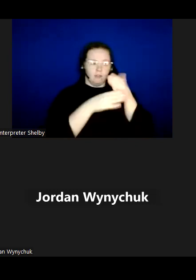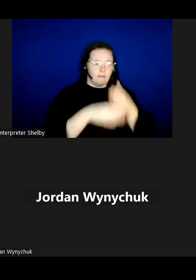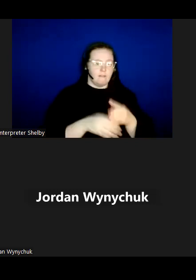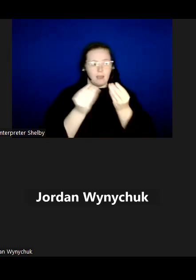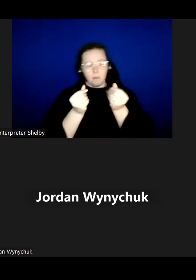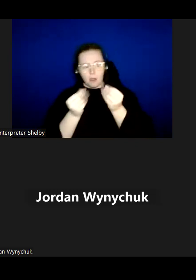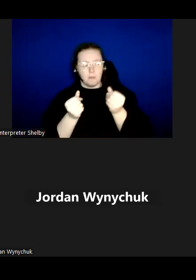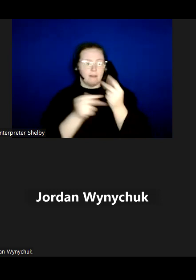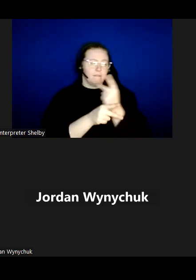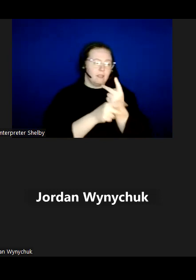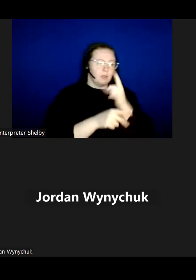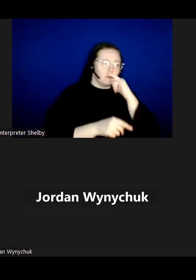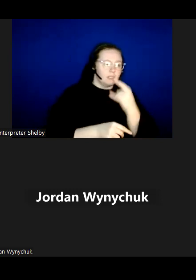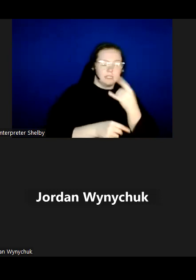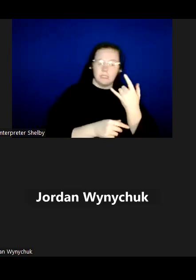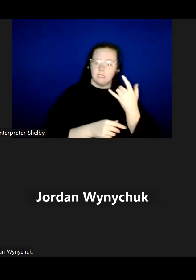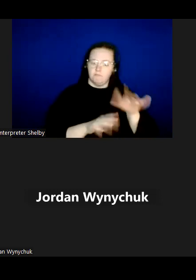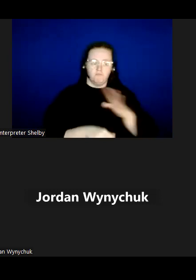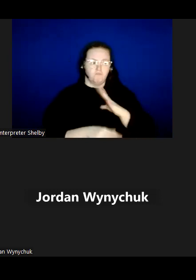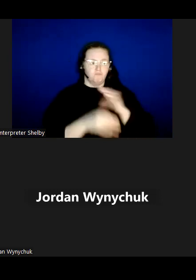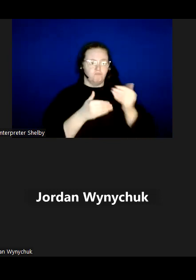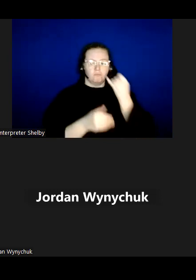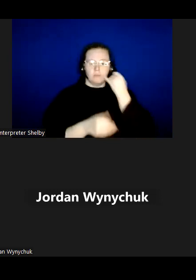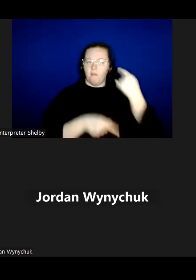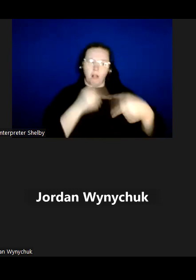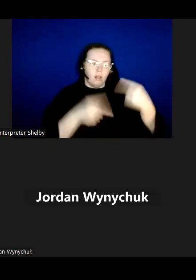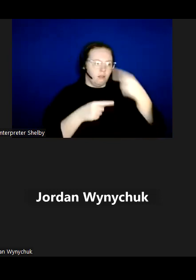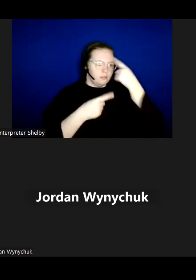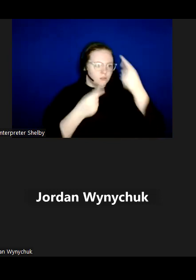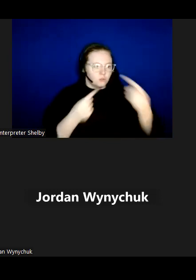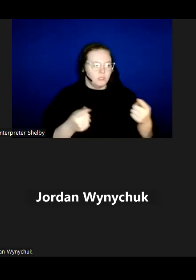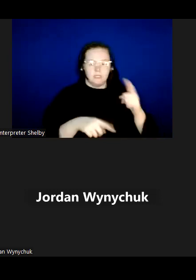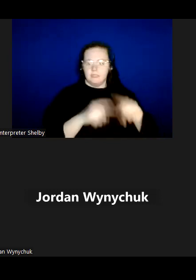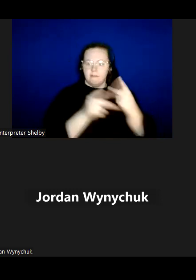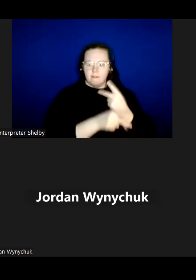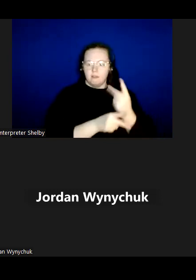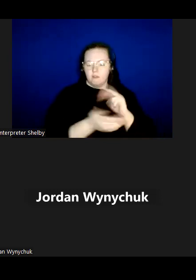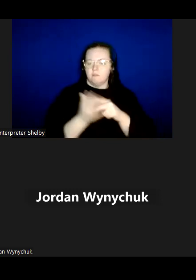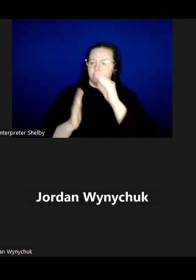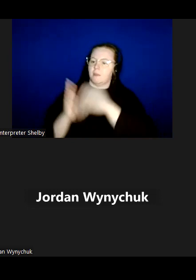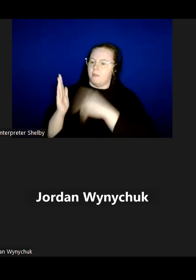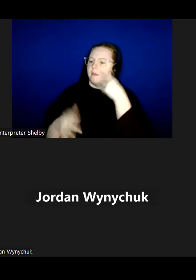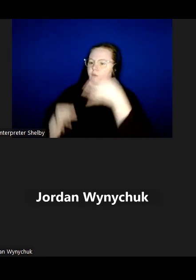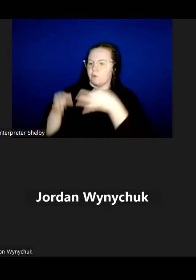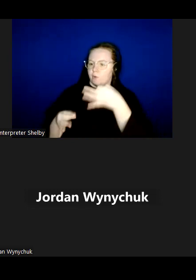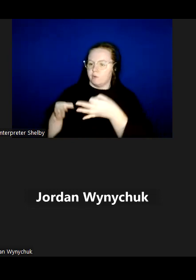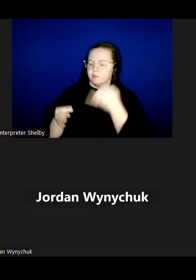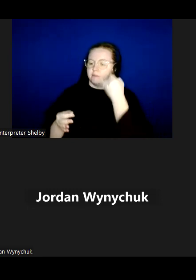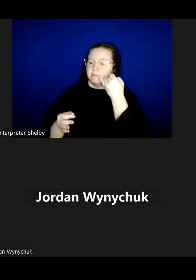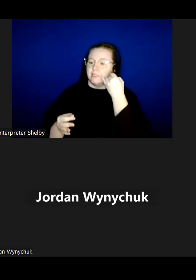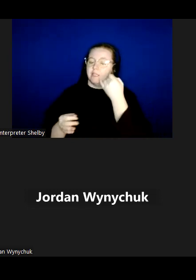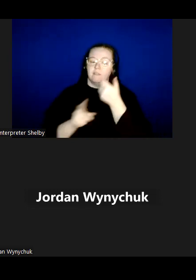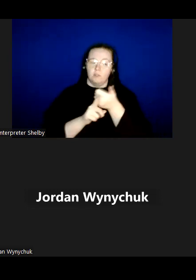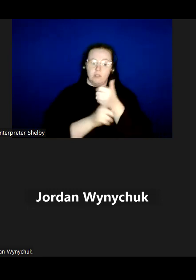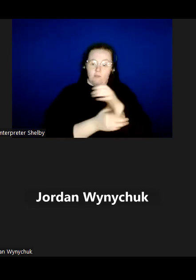that's great. If it's not possible, then you can apply to the courts. So if you are married and divorcing, you